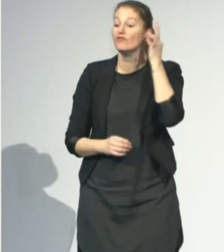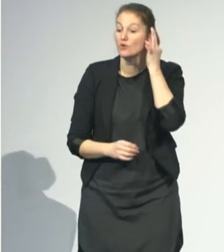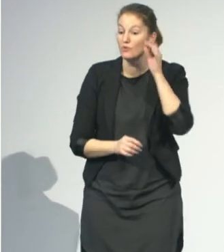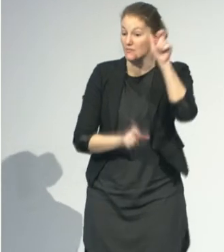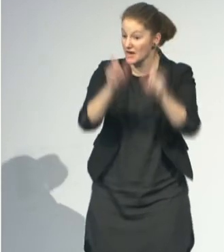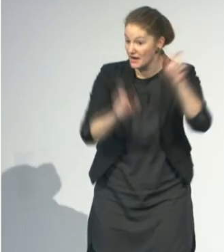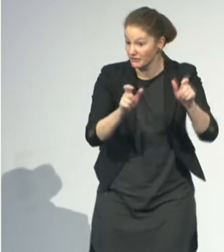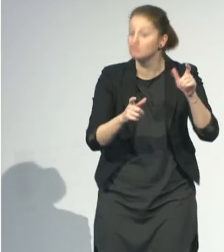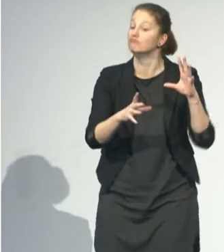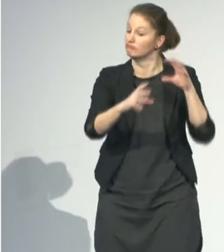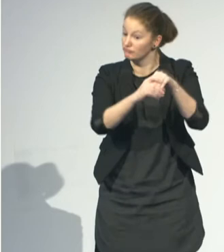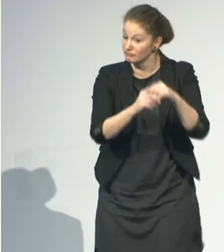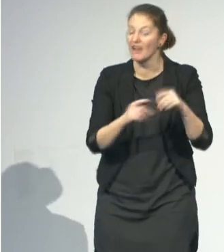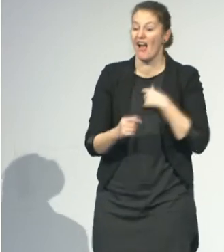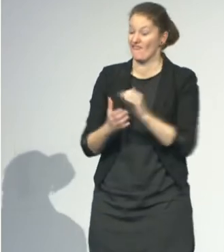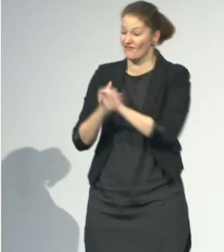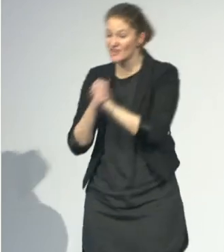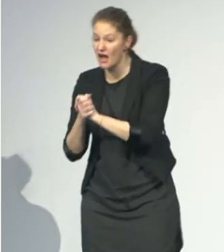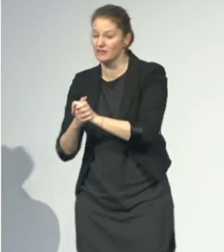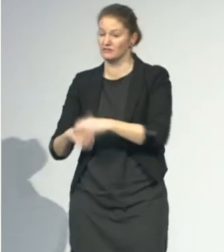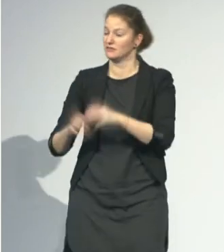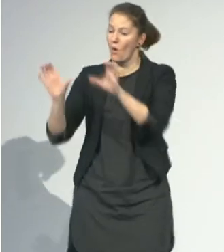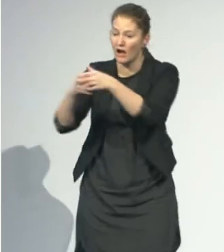Thank you very much indeed. Claudia, over to you.